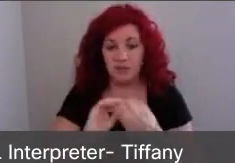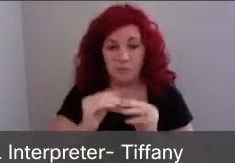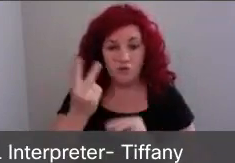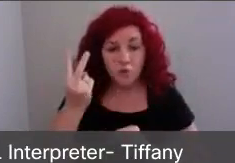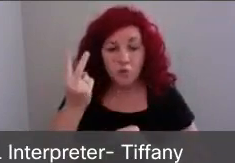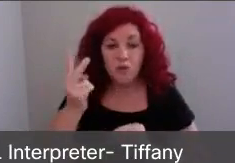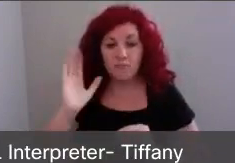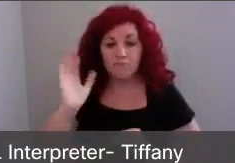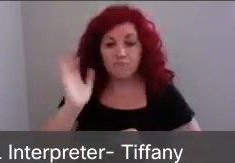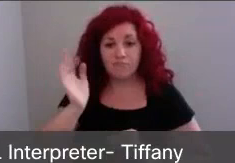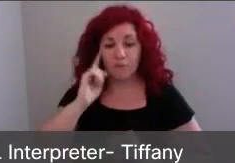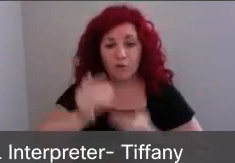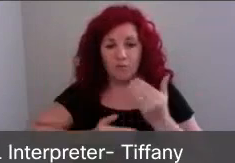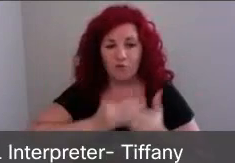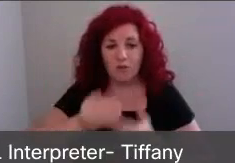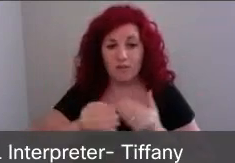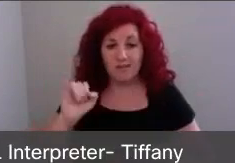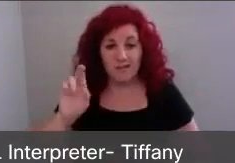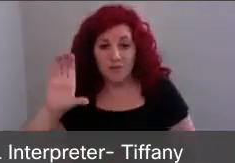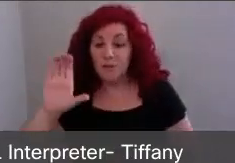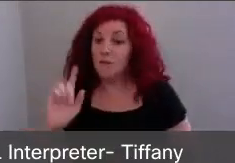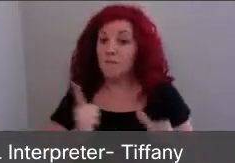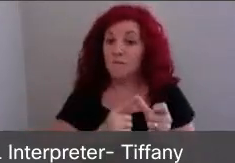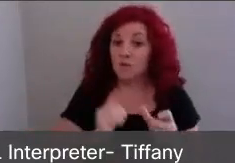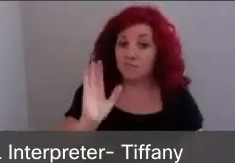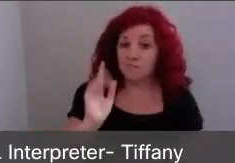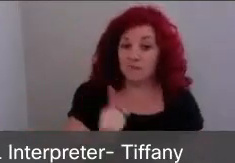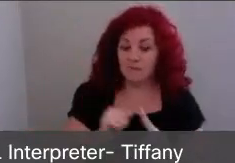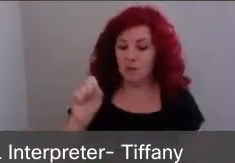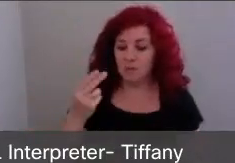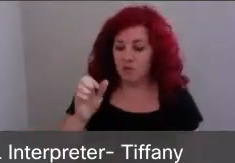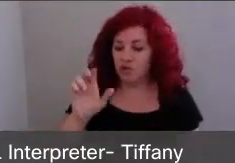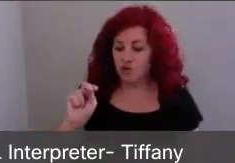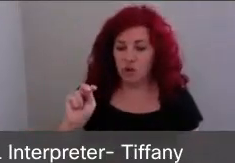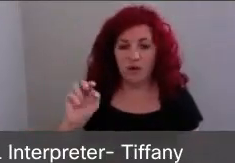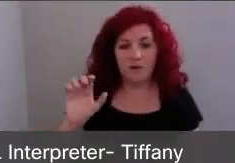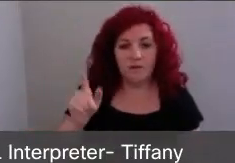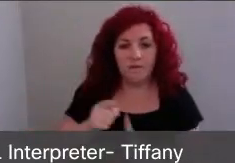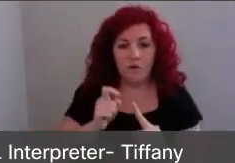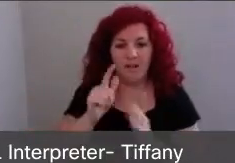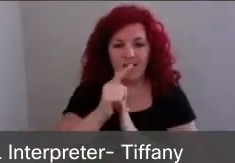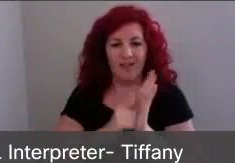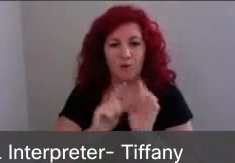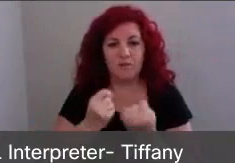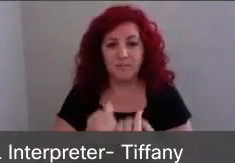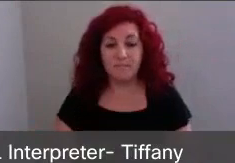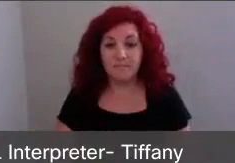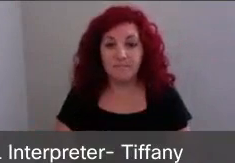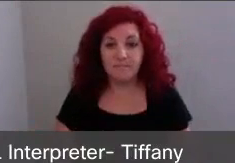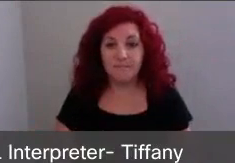presentation on the process. First is a presentation from Sean from our legal team.